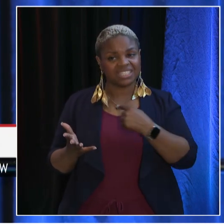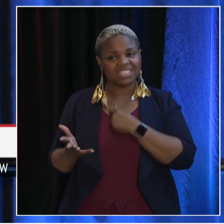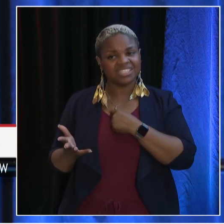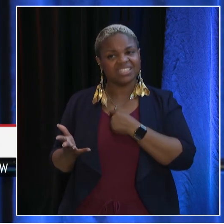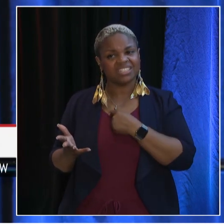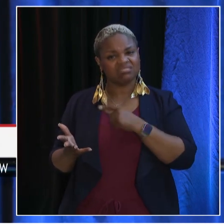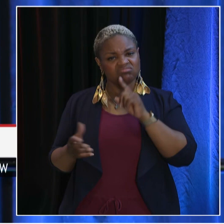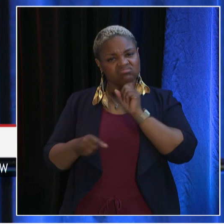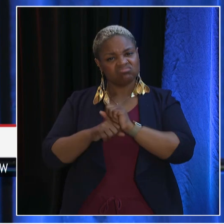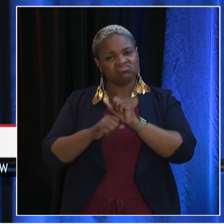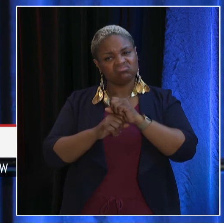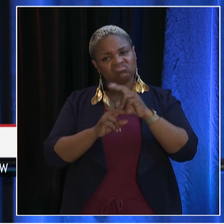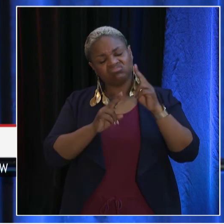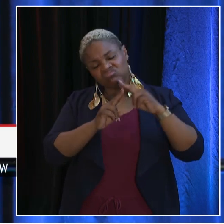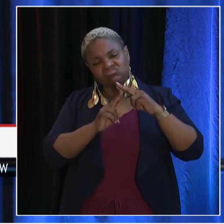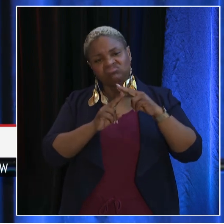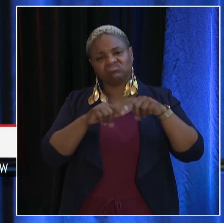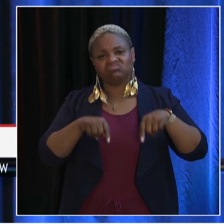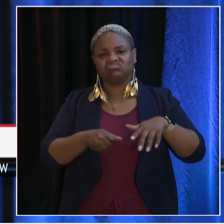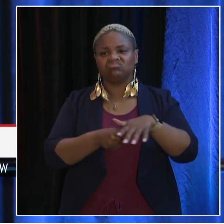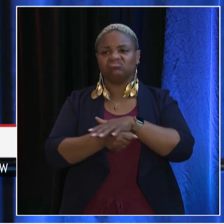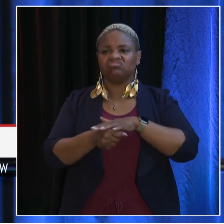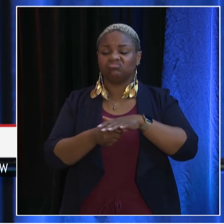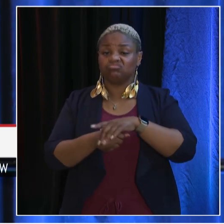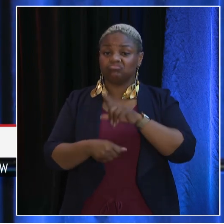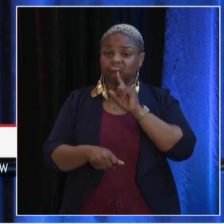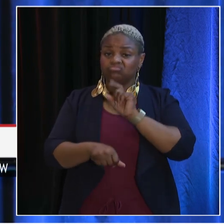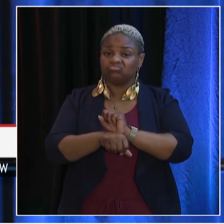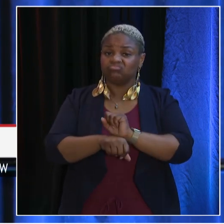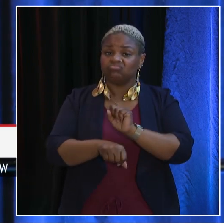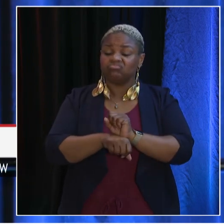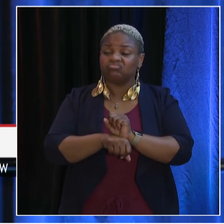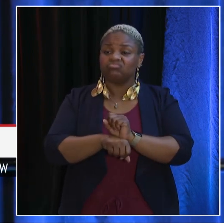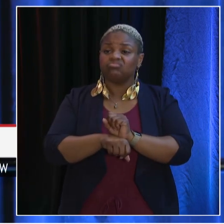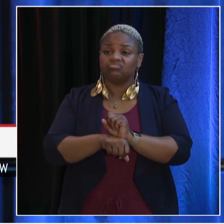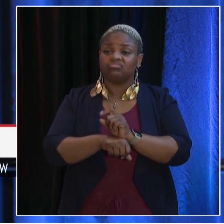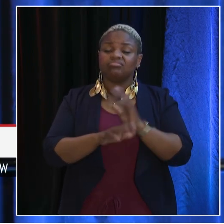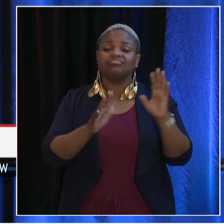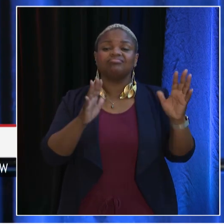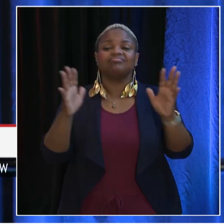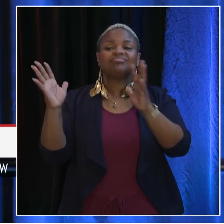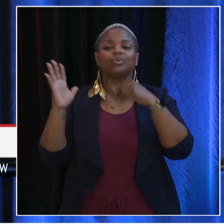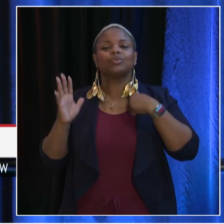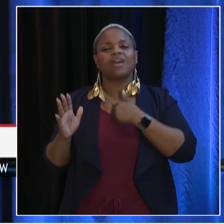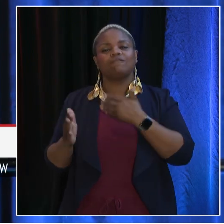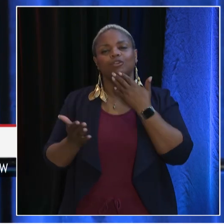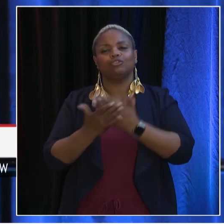outstanding jurisdiction. We are a well-run government.